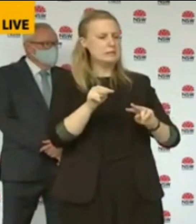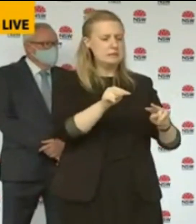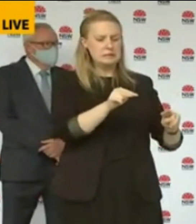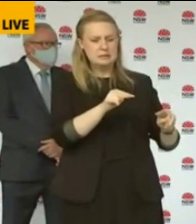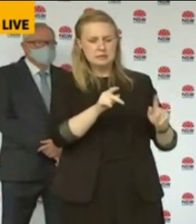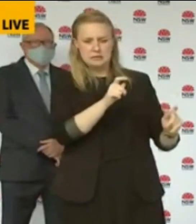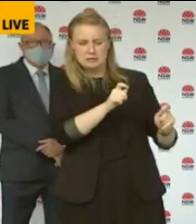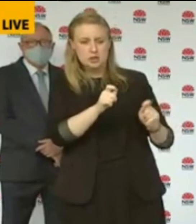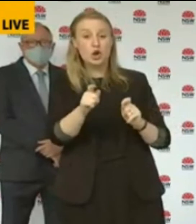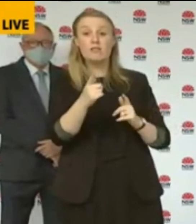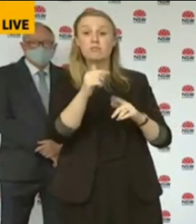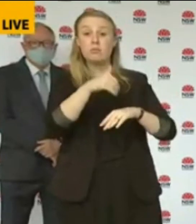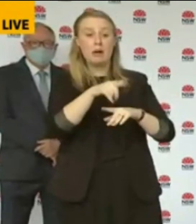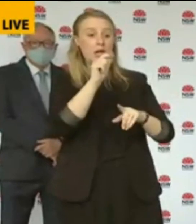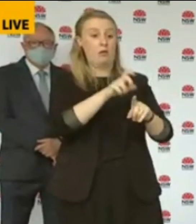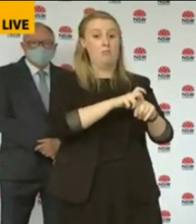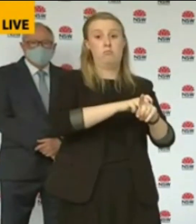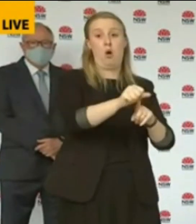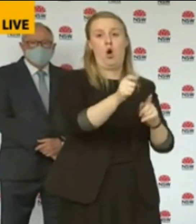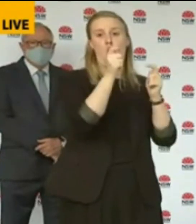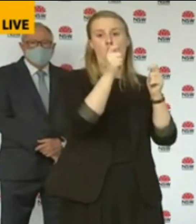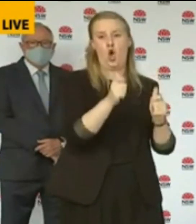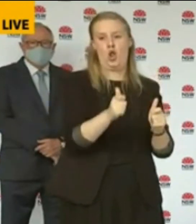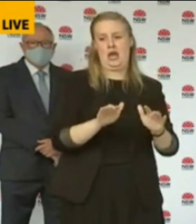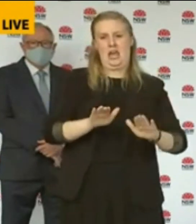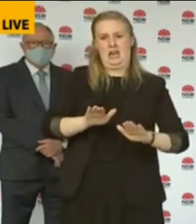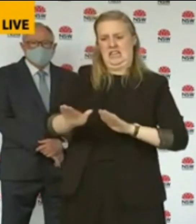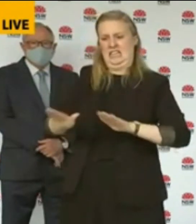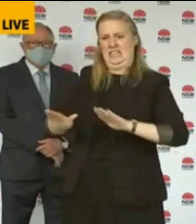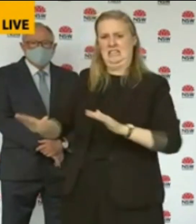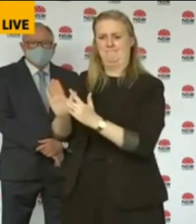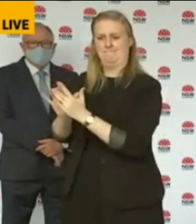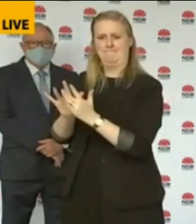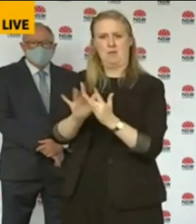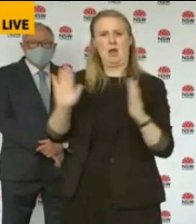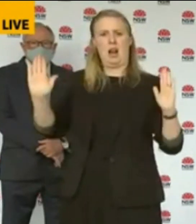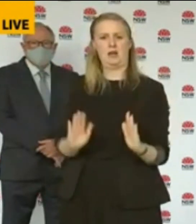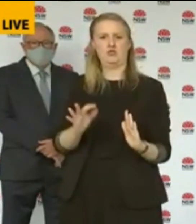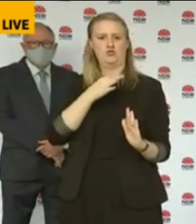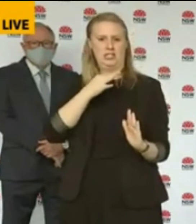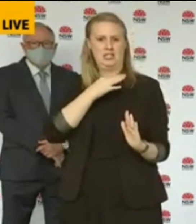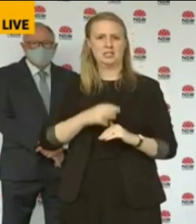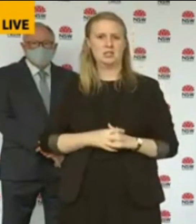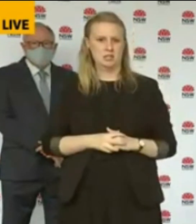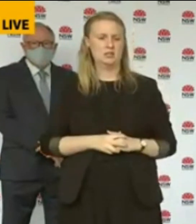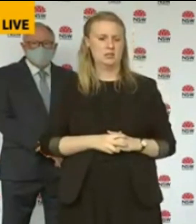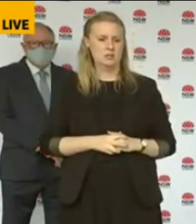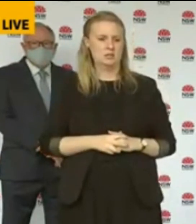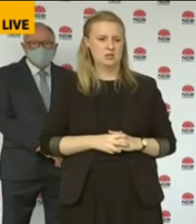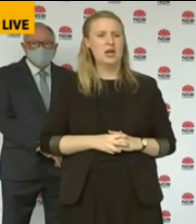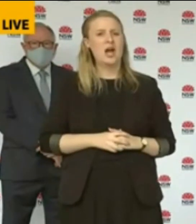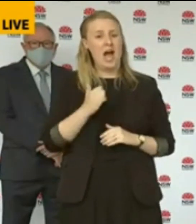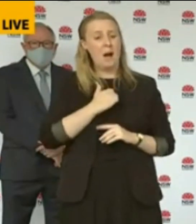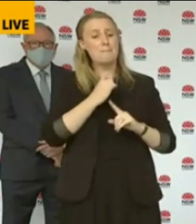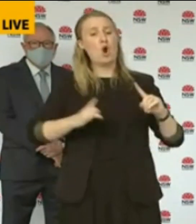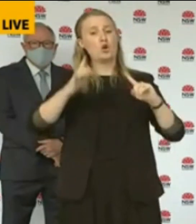be working to institute the flight crew flu testing, but our priority for our lab capacity at the moment is that